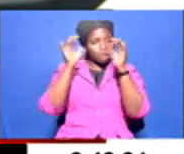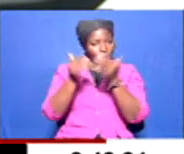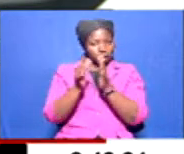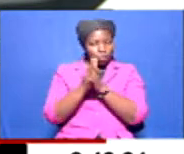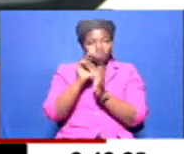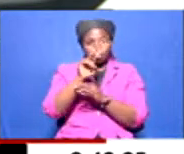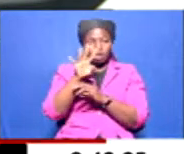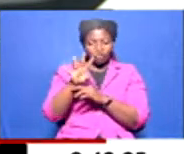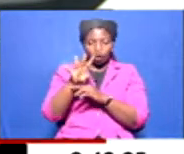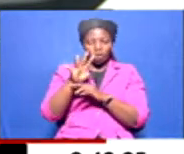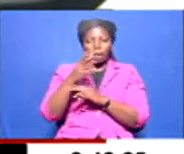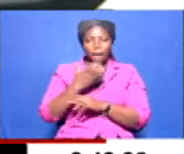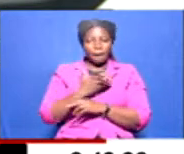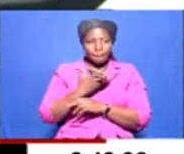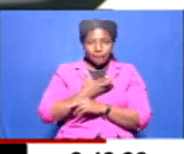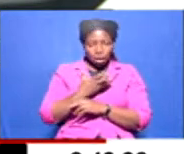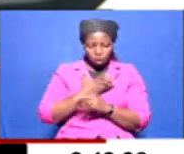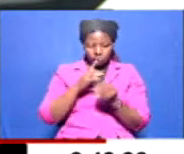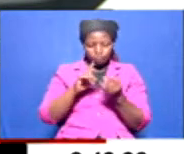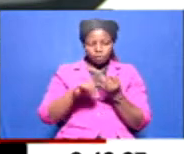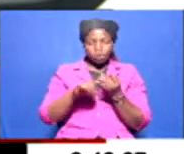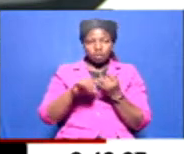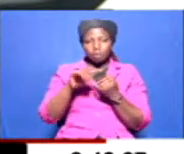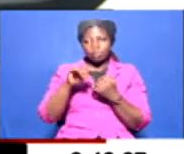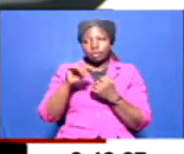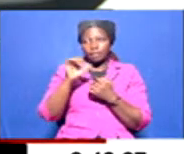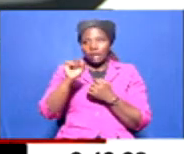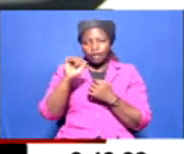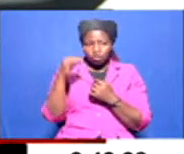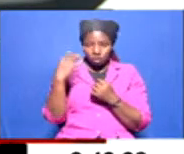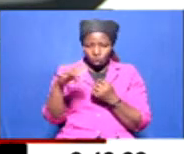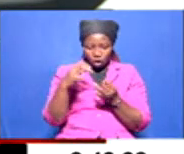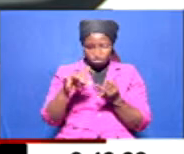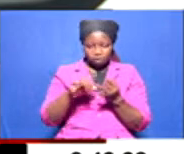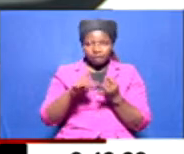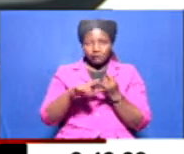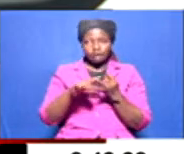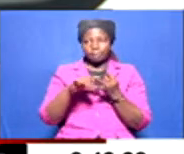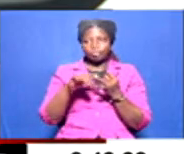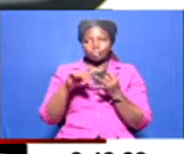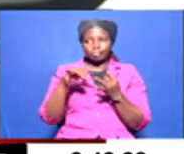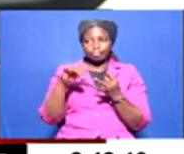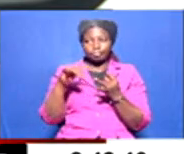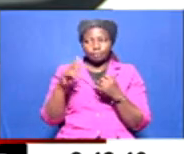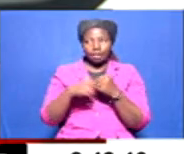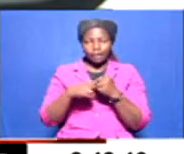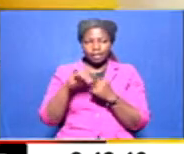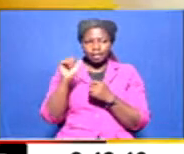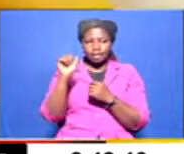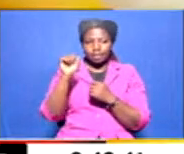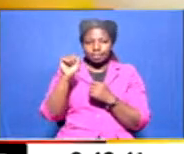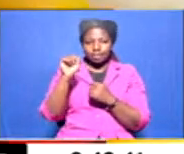7 silver, and 17 bronze medals, making Kenya the first team in Africa.